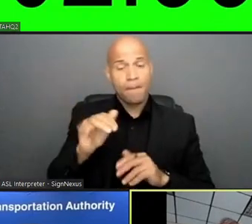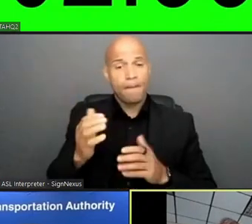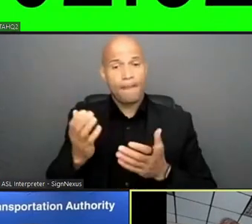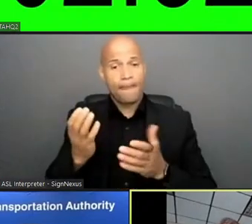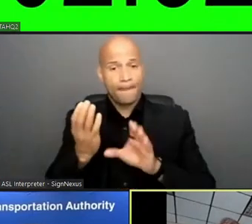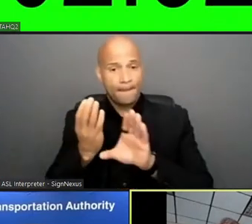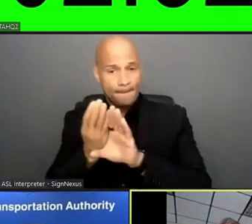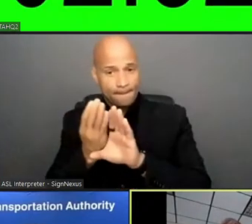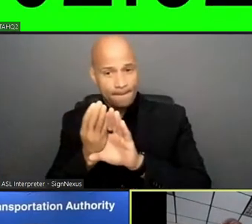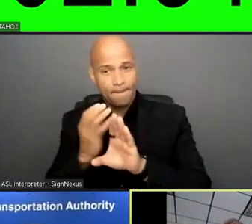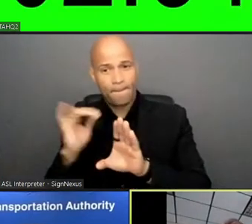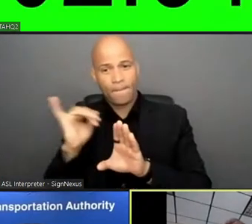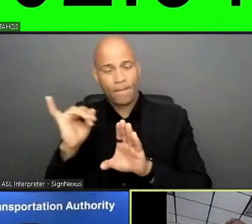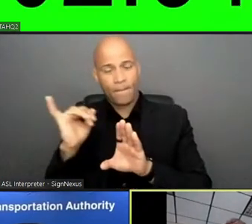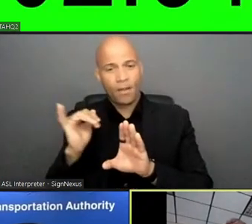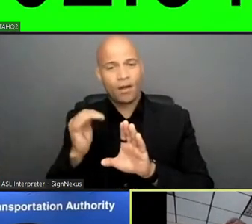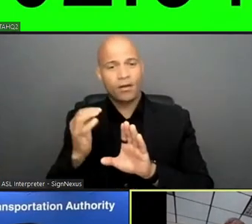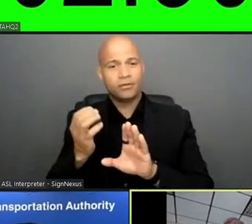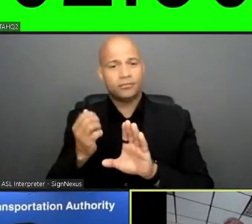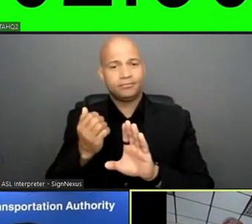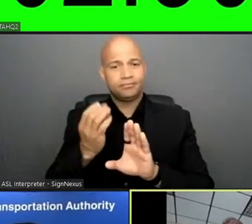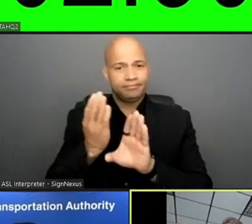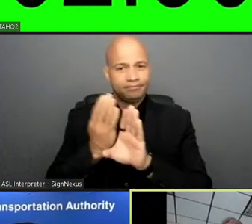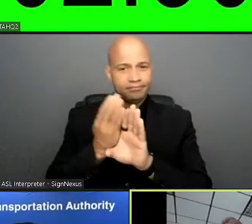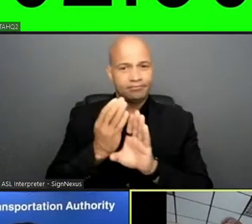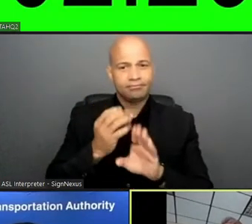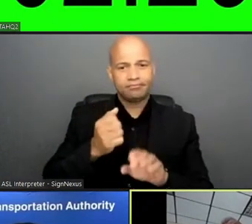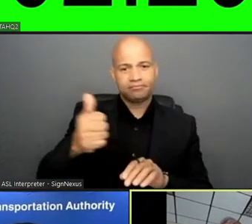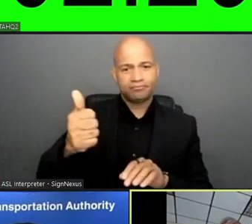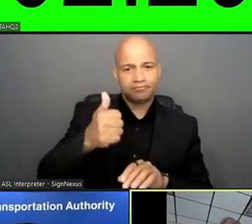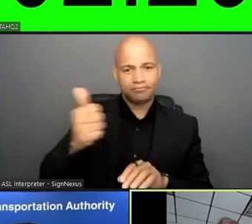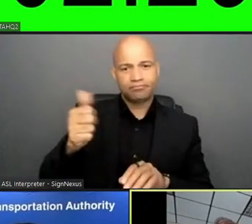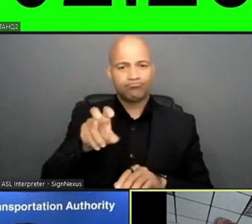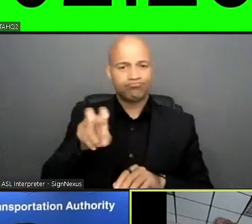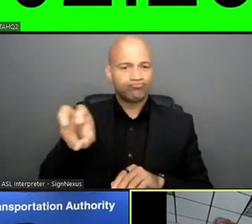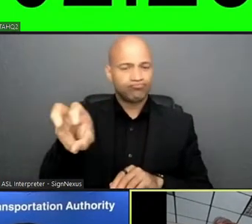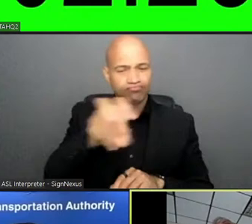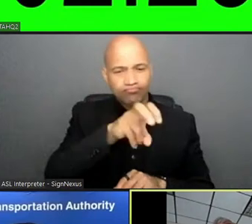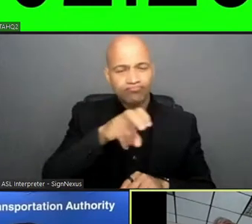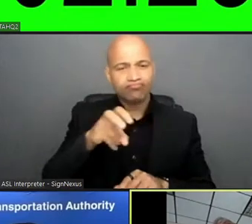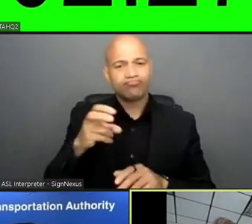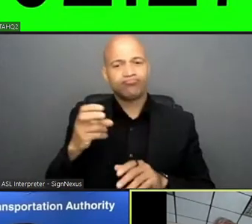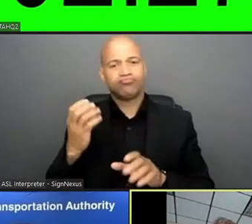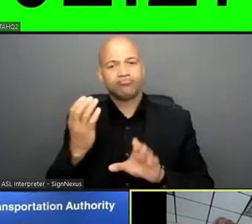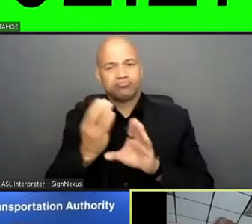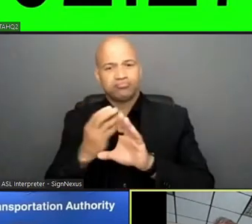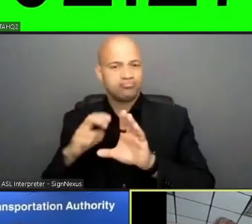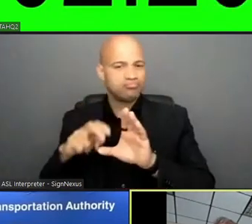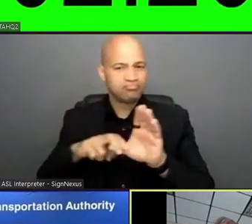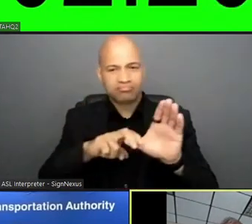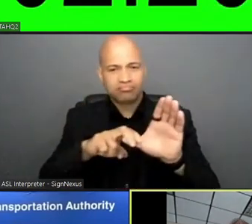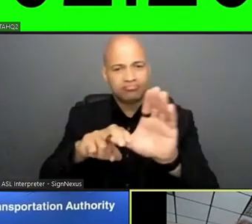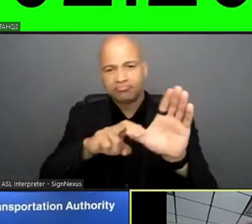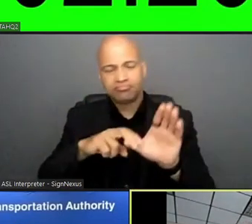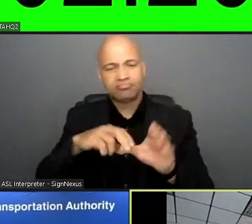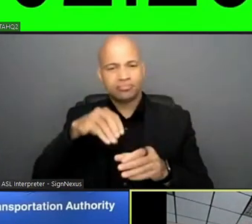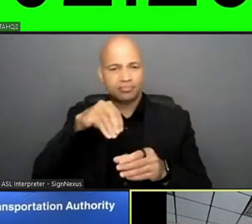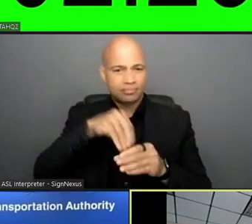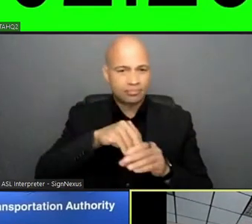coach Charter services taking groups in many tourist attractions in and around New York City